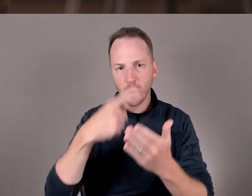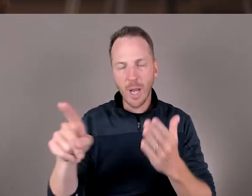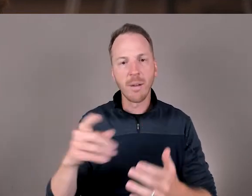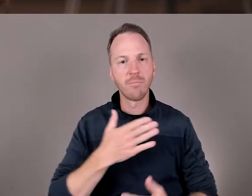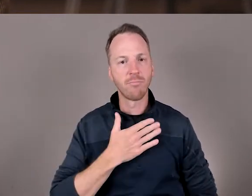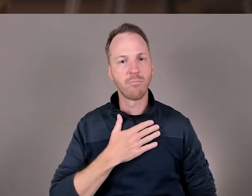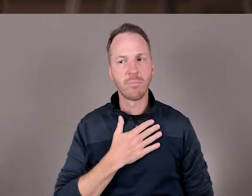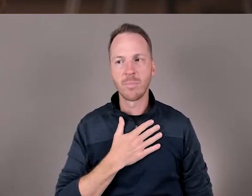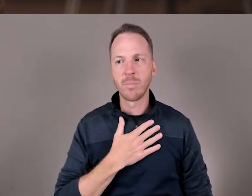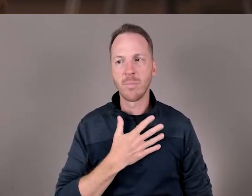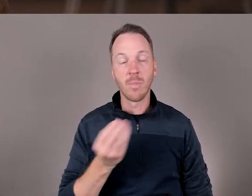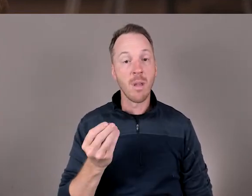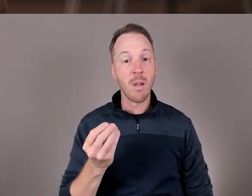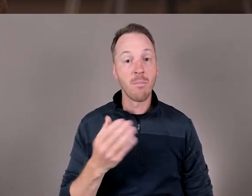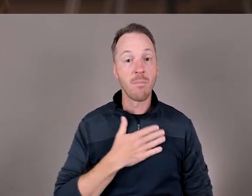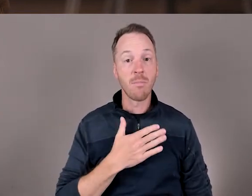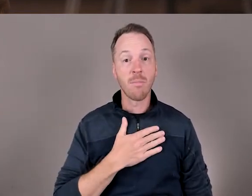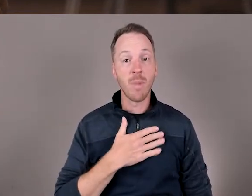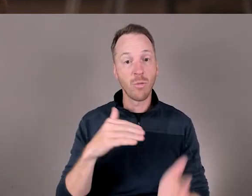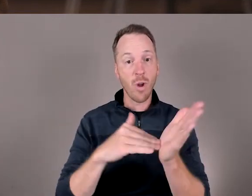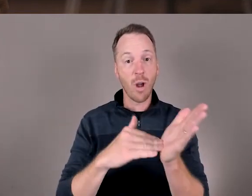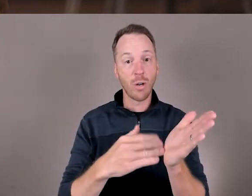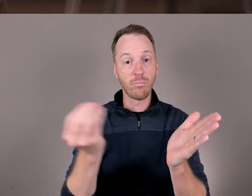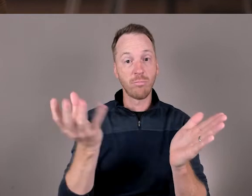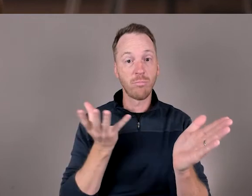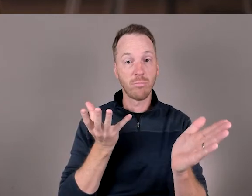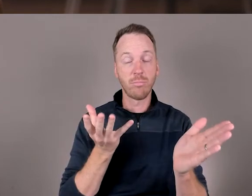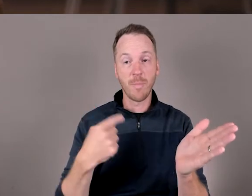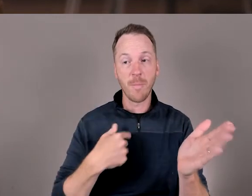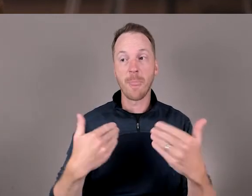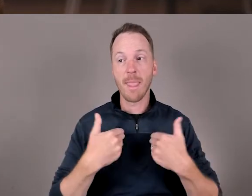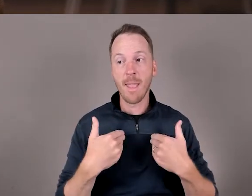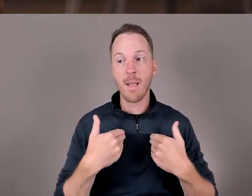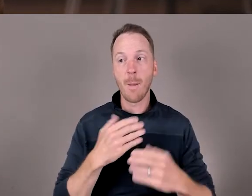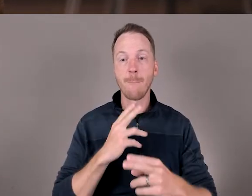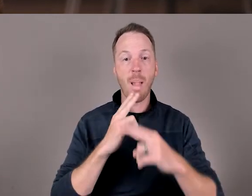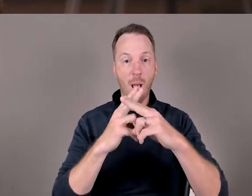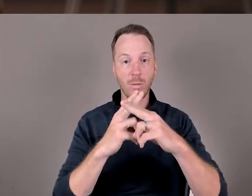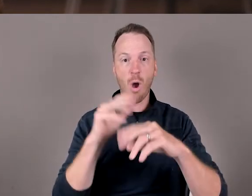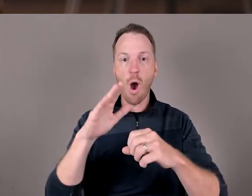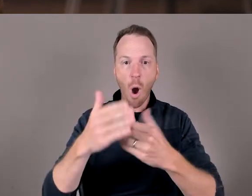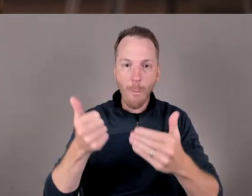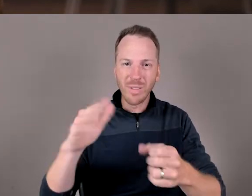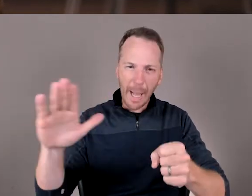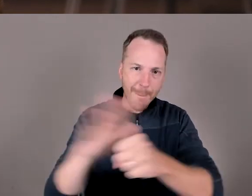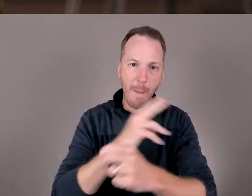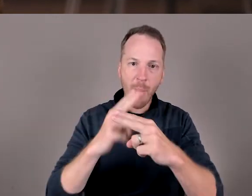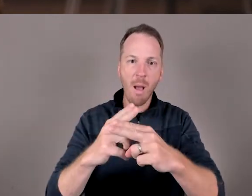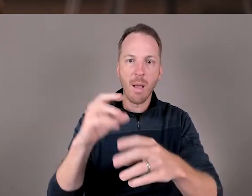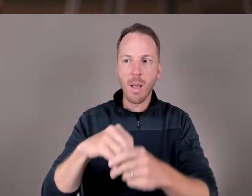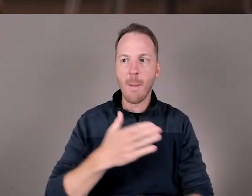out. And my doctor told me that I had a blockage, almost a complete blockage in